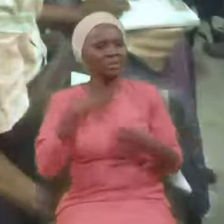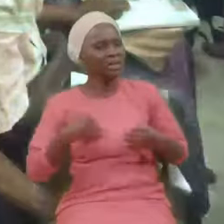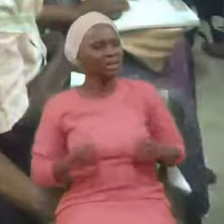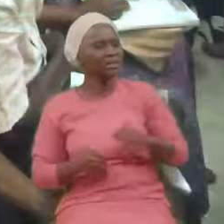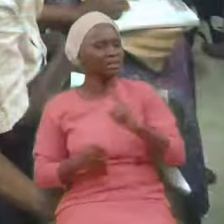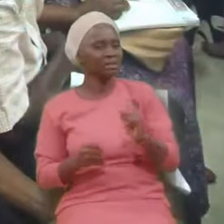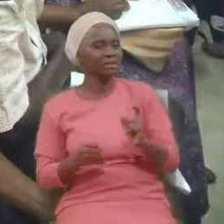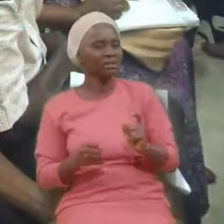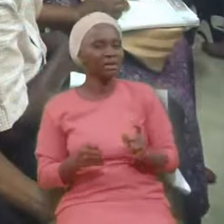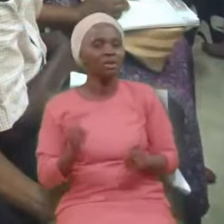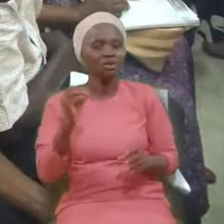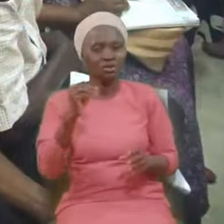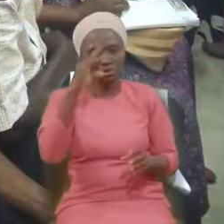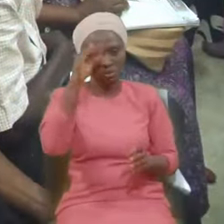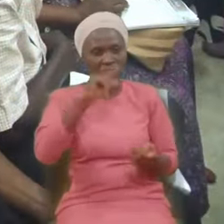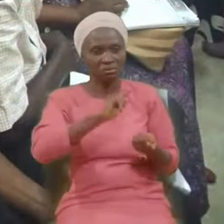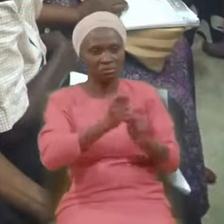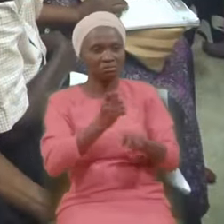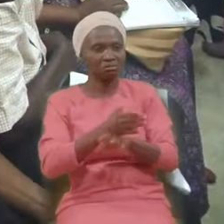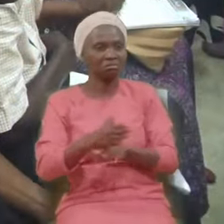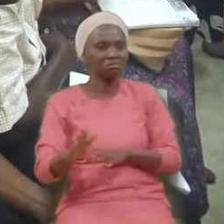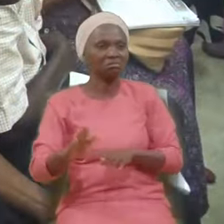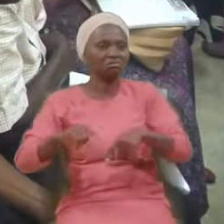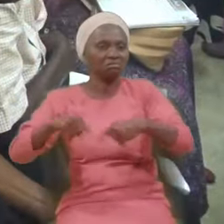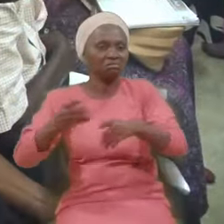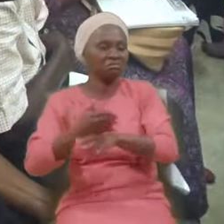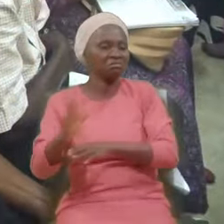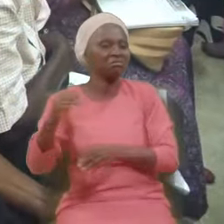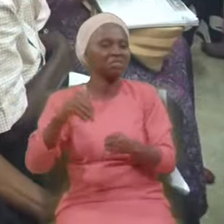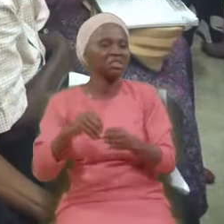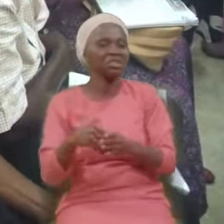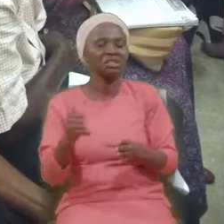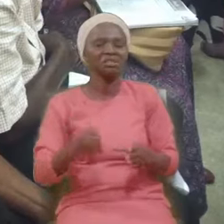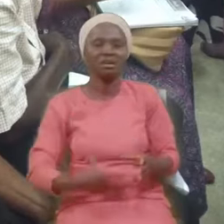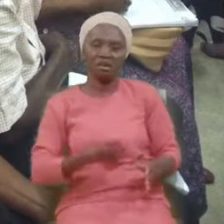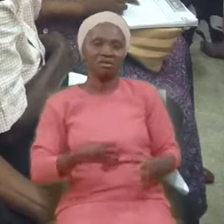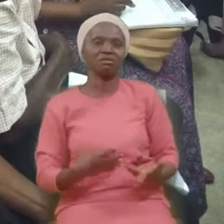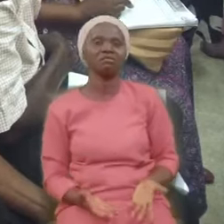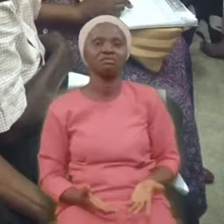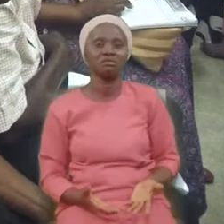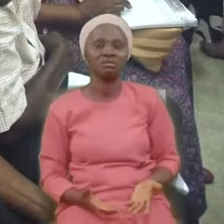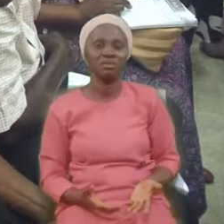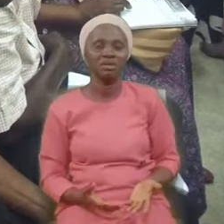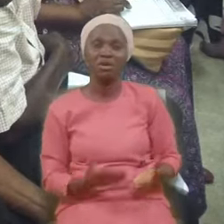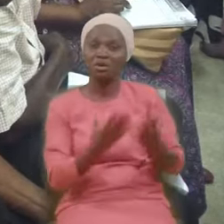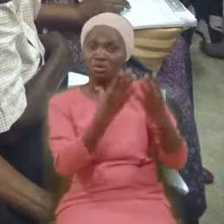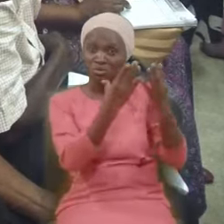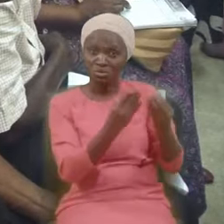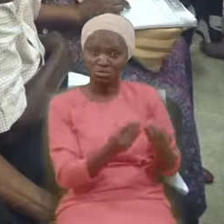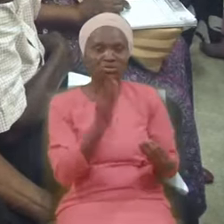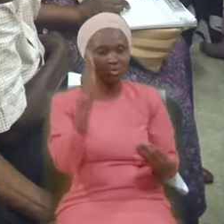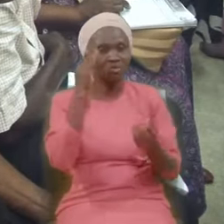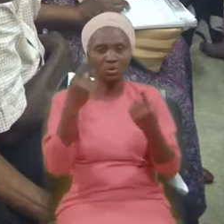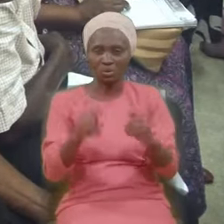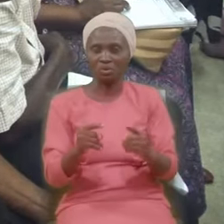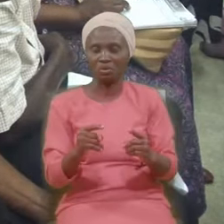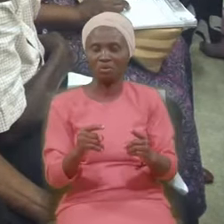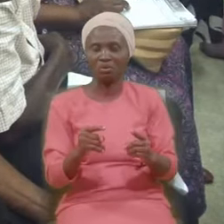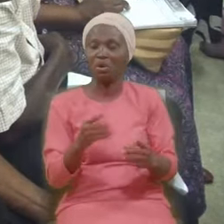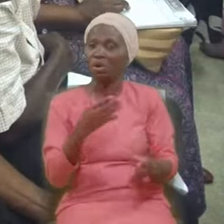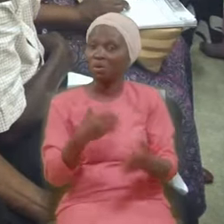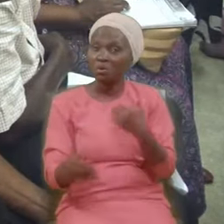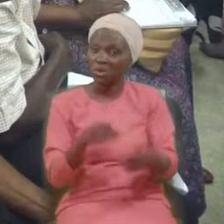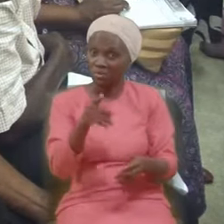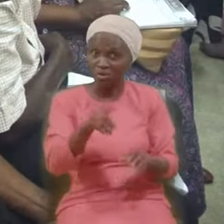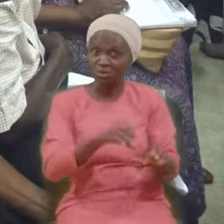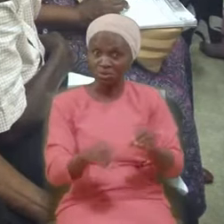the solution is coming. I look at you tonight. Whatever you do, whether you stand up or you